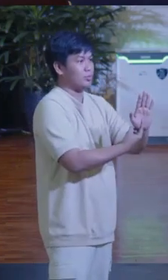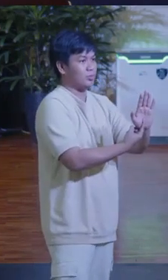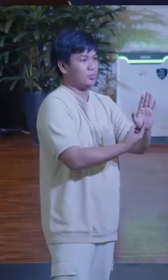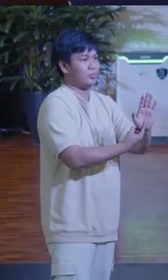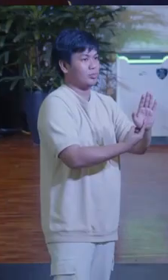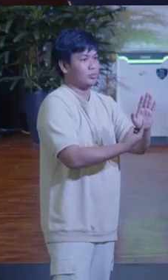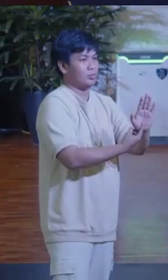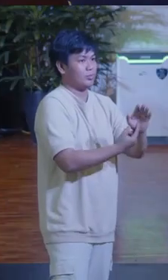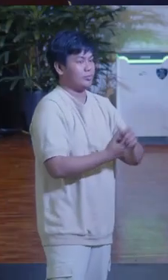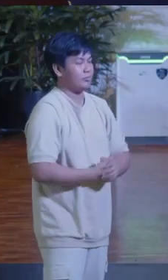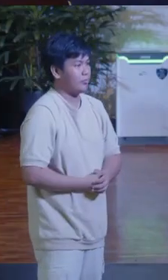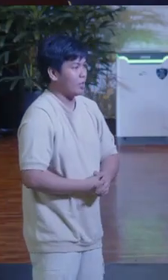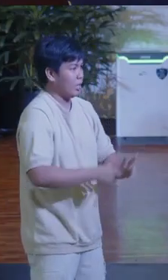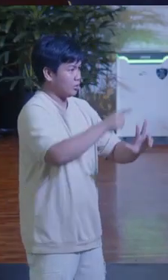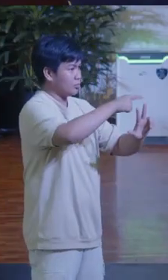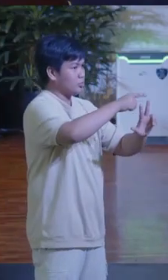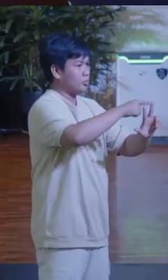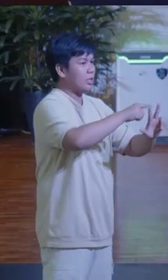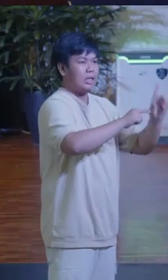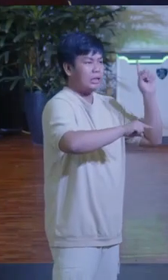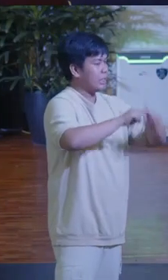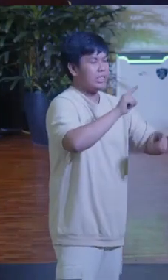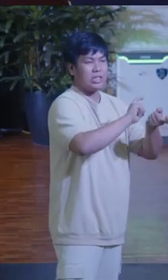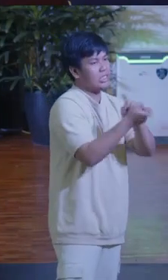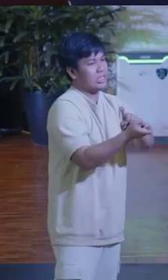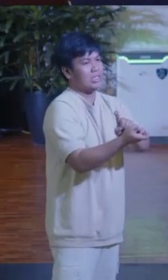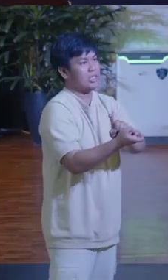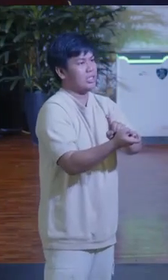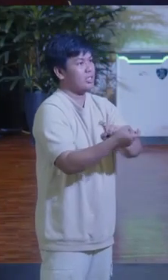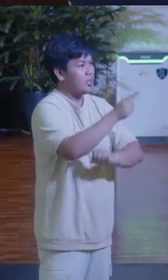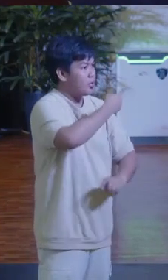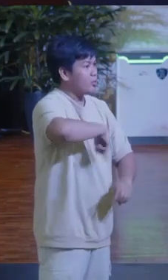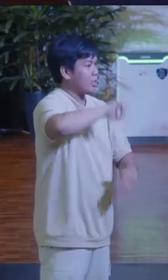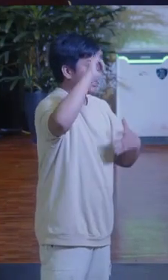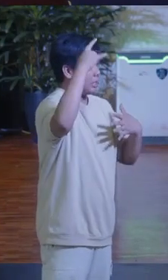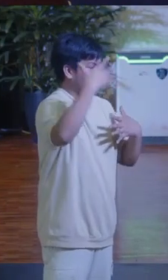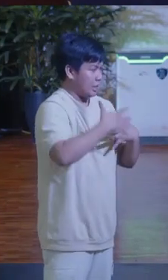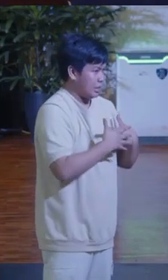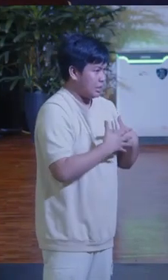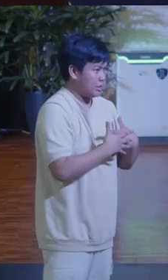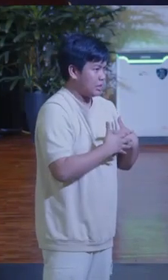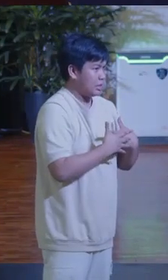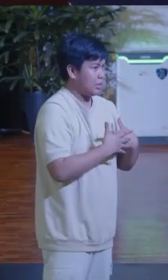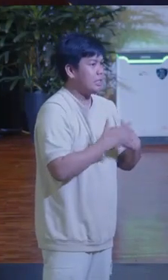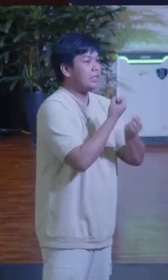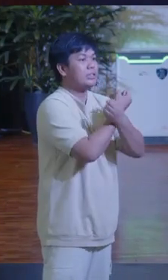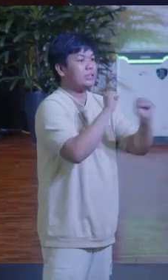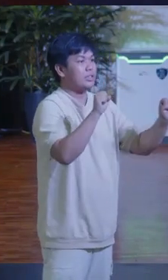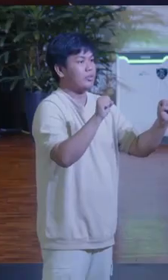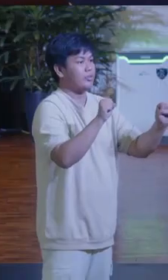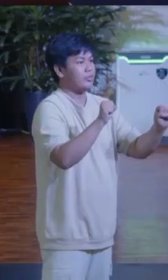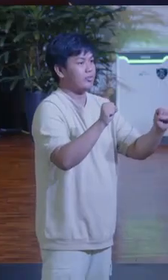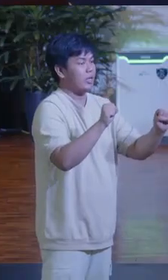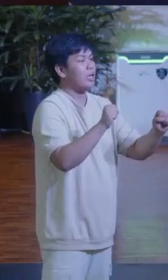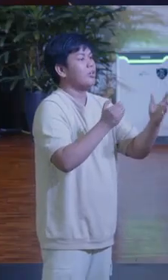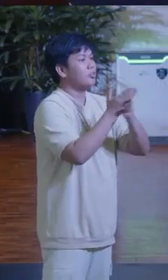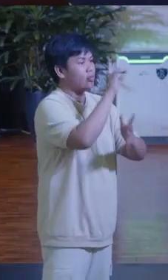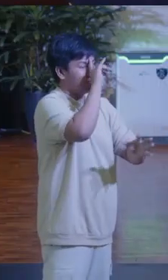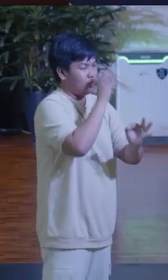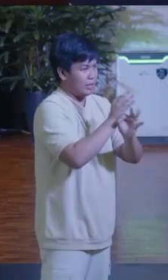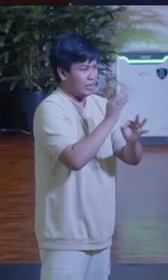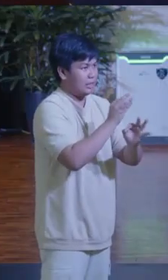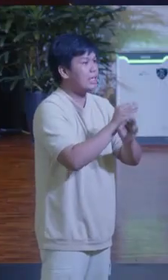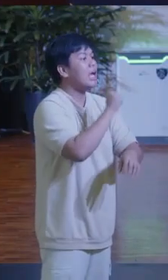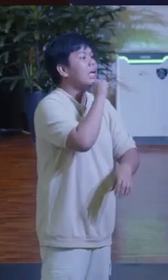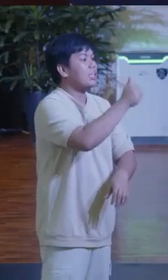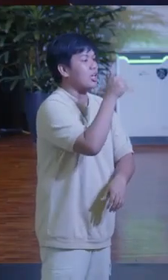non-negotiable. Ephesians 2:8-9, for by grace Are you saved? You have been saved through faith, and this